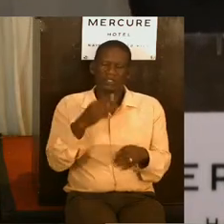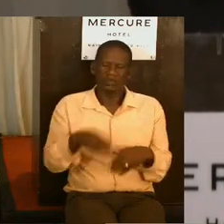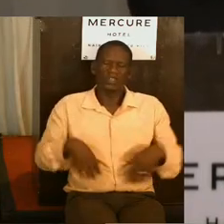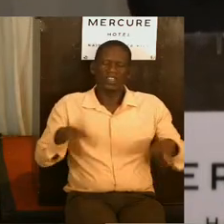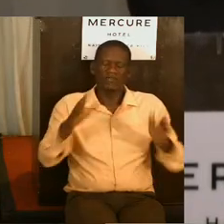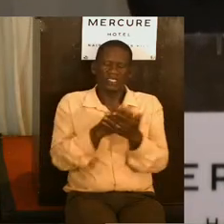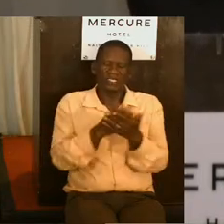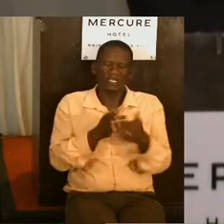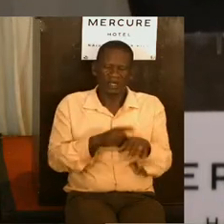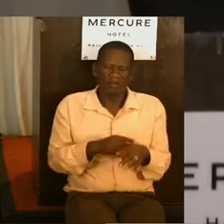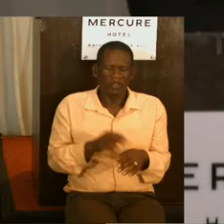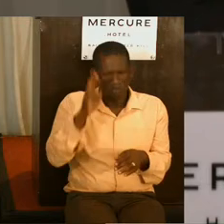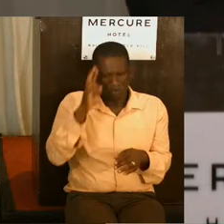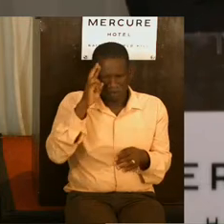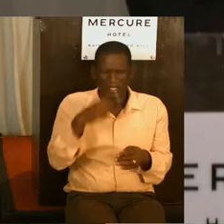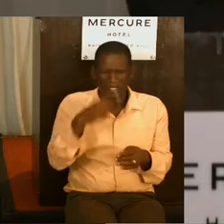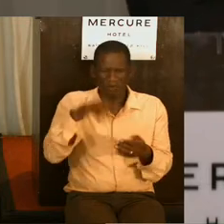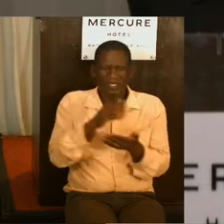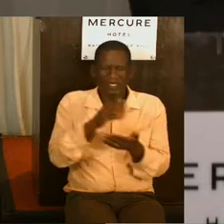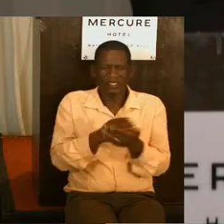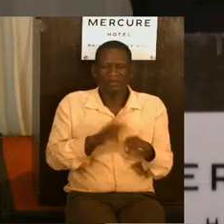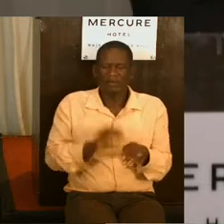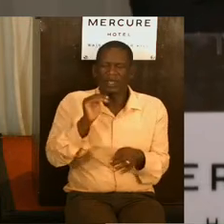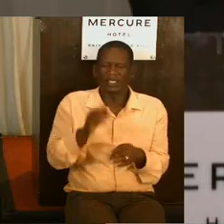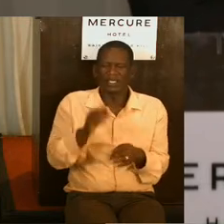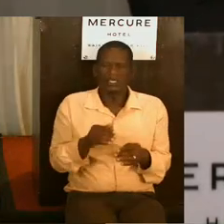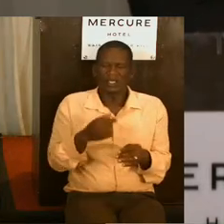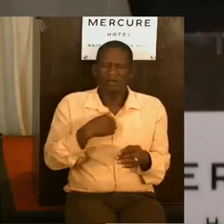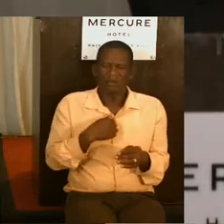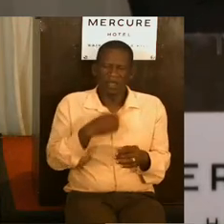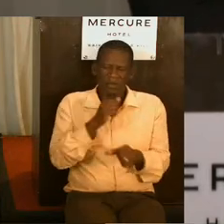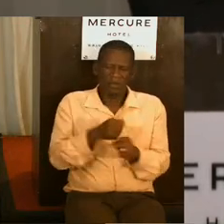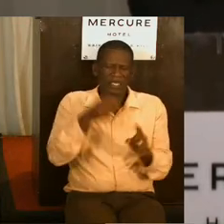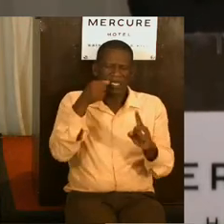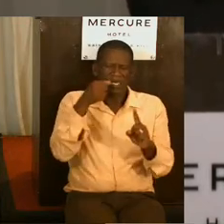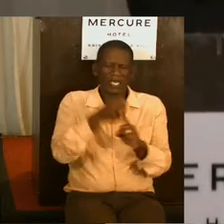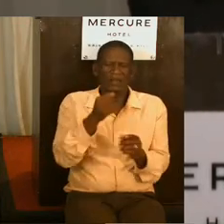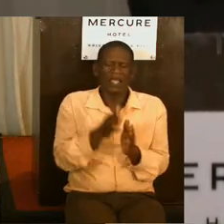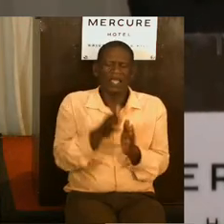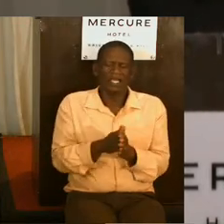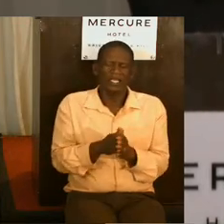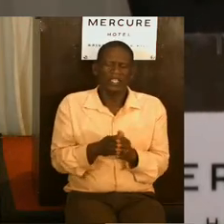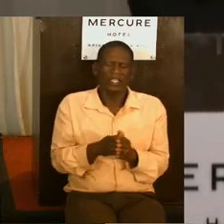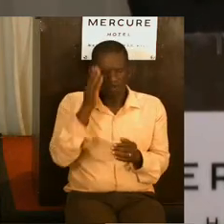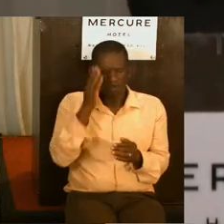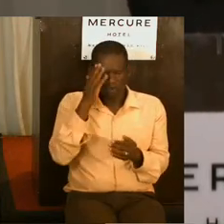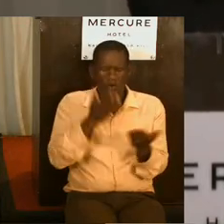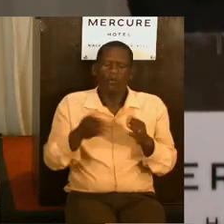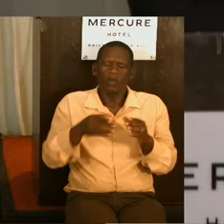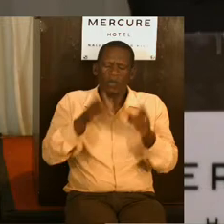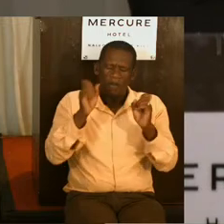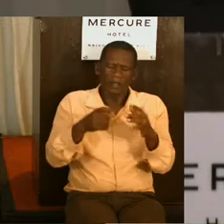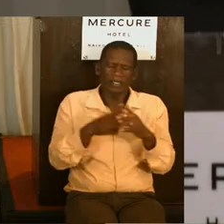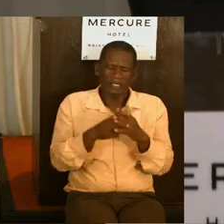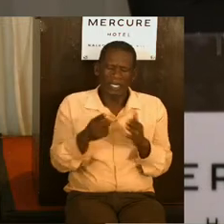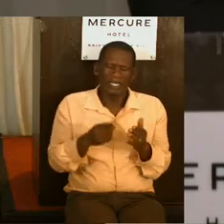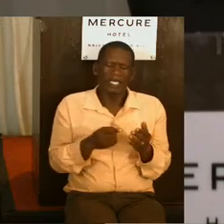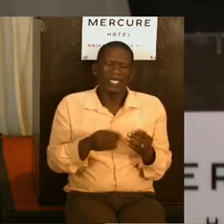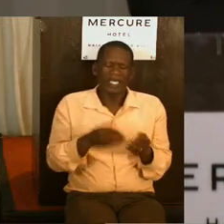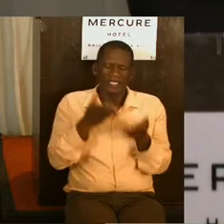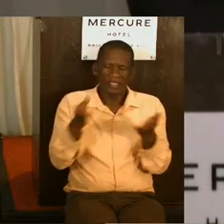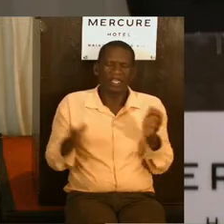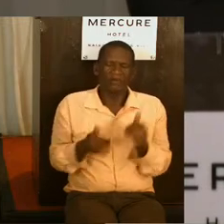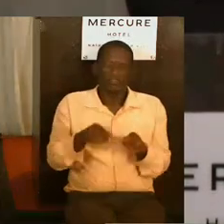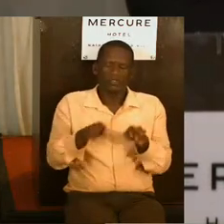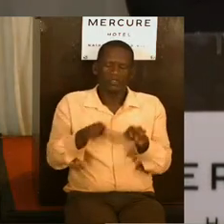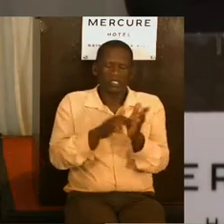sometimes you remember I said that sometimes you're asking am I even making impact and we realize that maybe where we must begin is the thing that